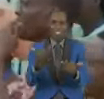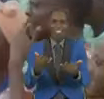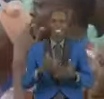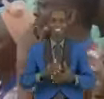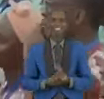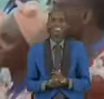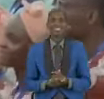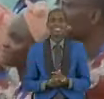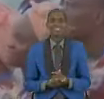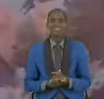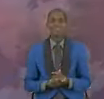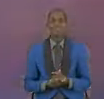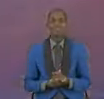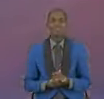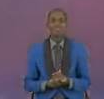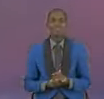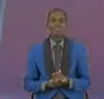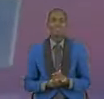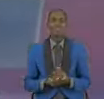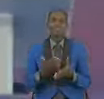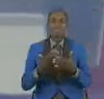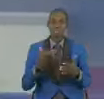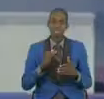Before I